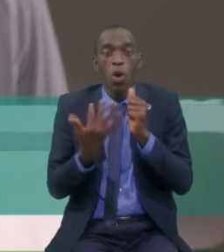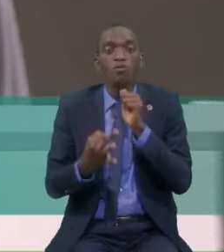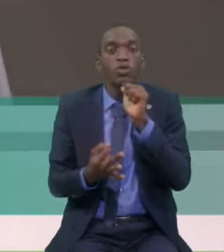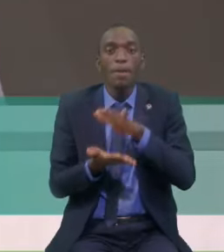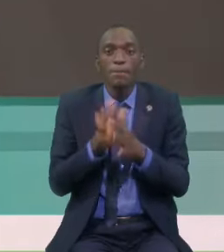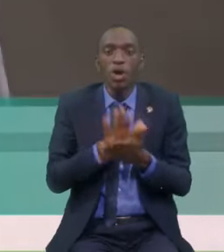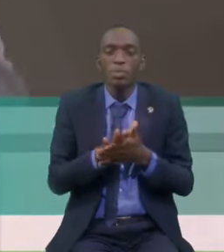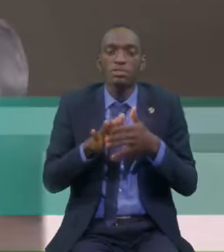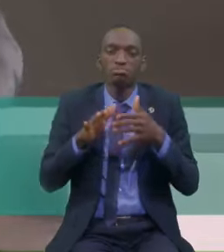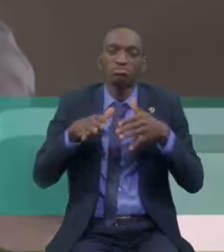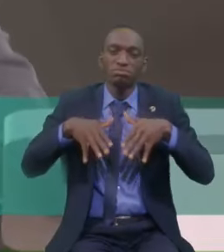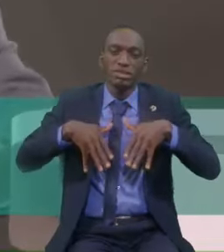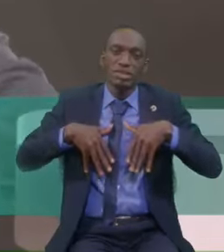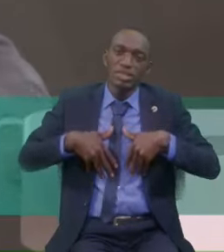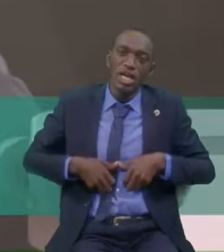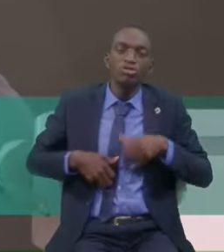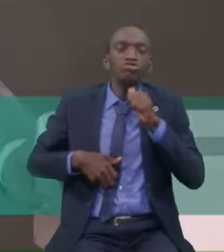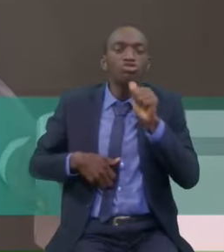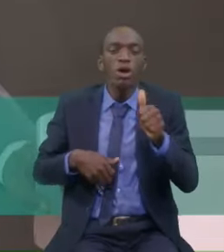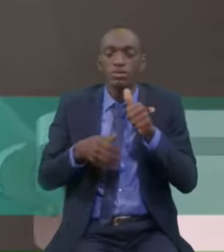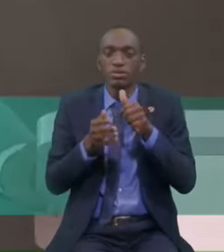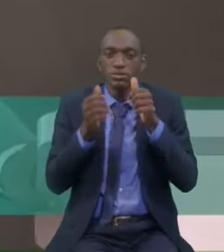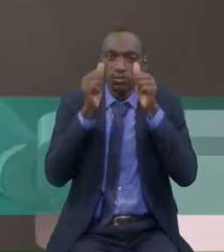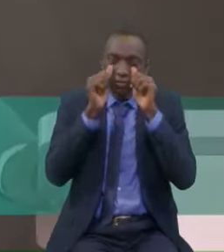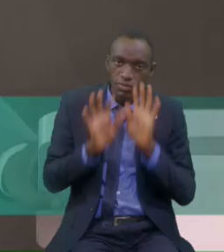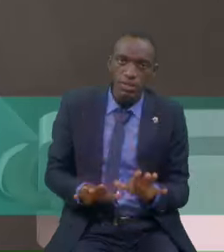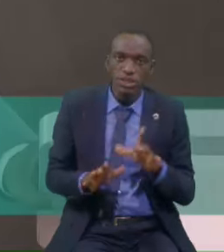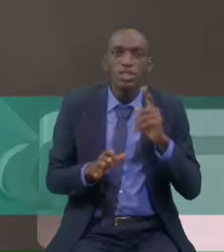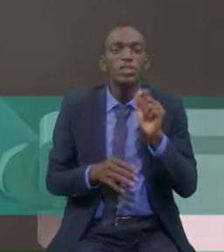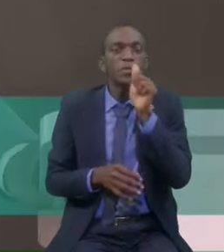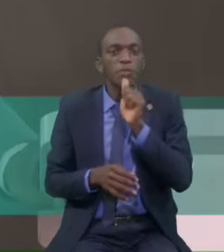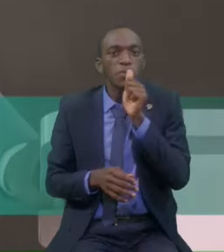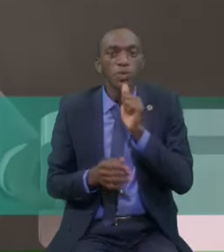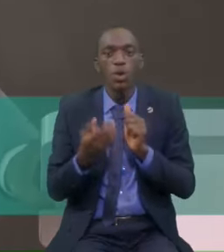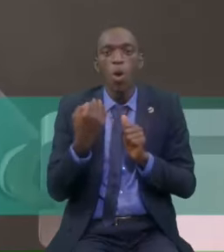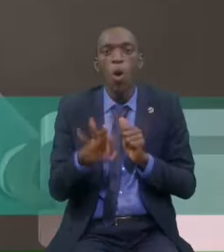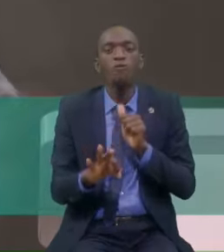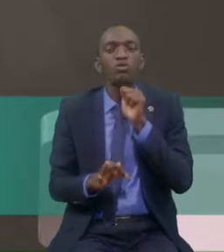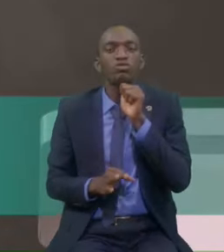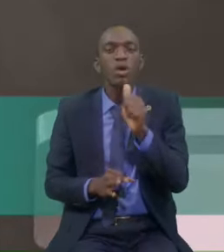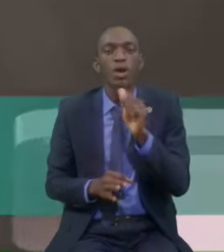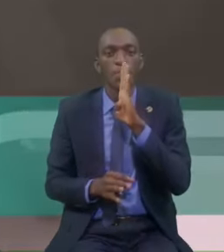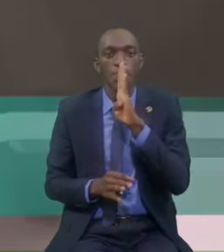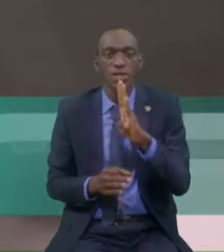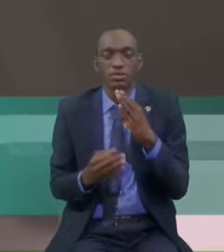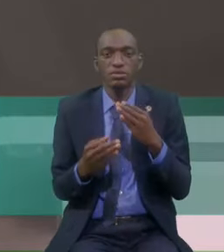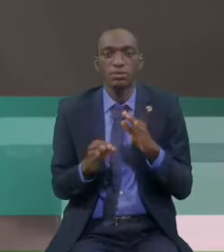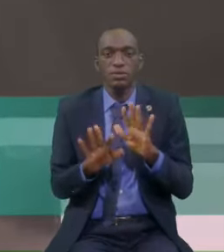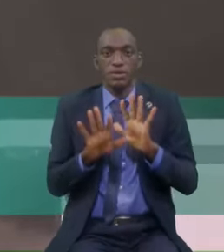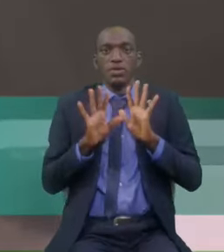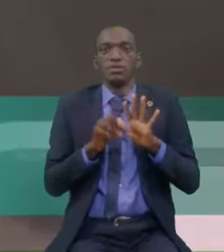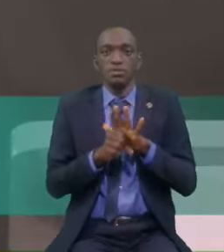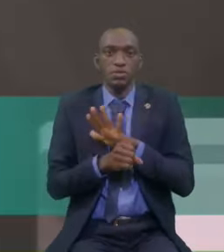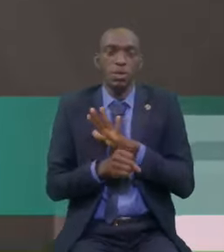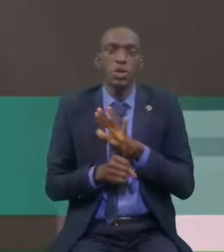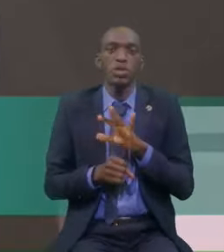not fainting. The secret of not being fearful. The fainting man